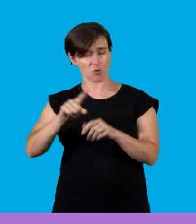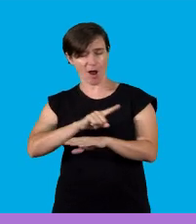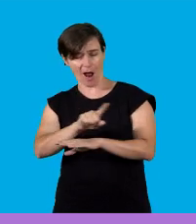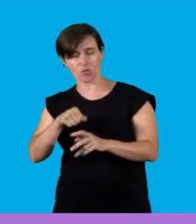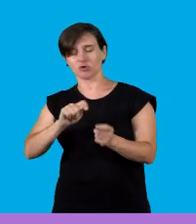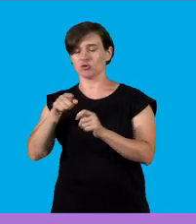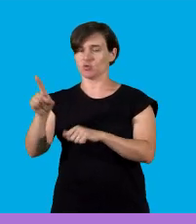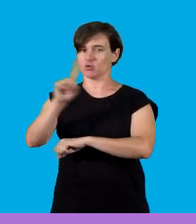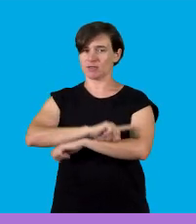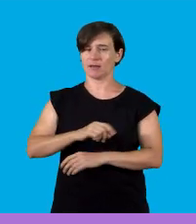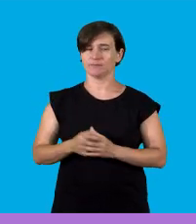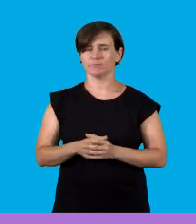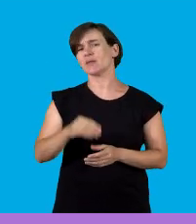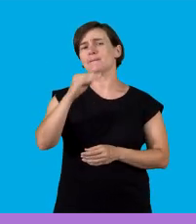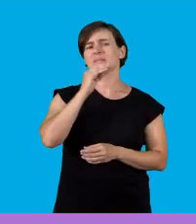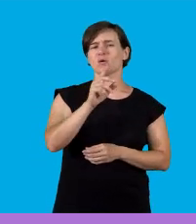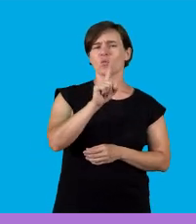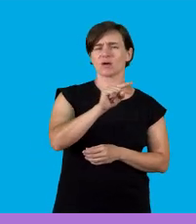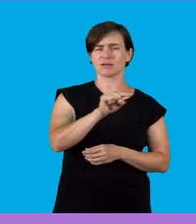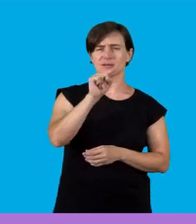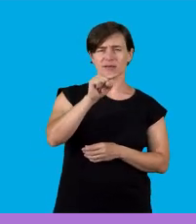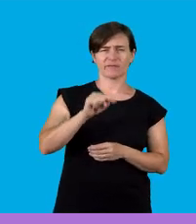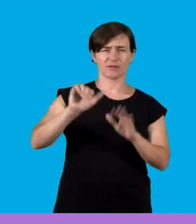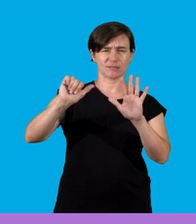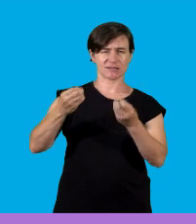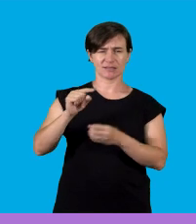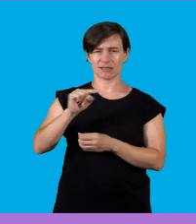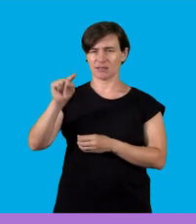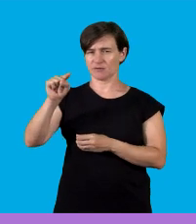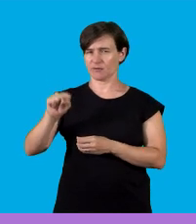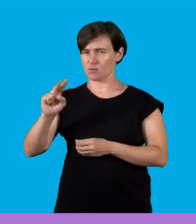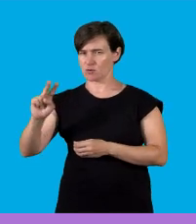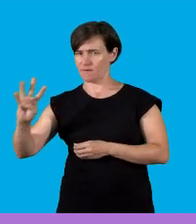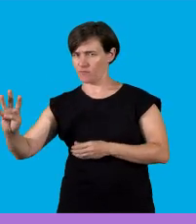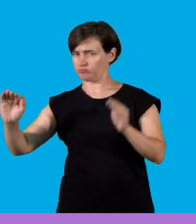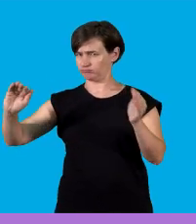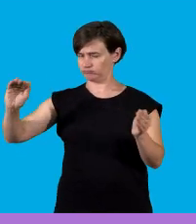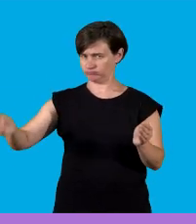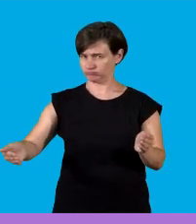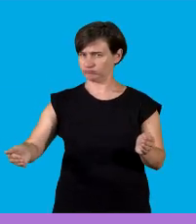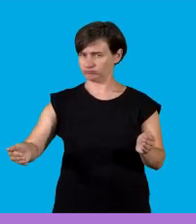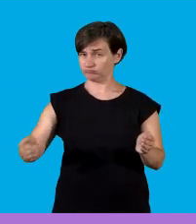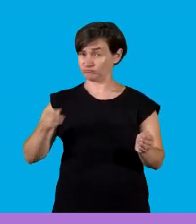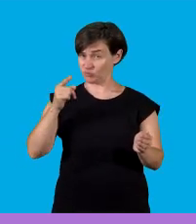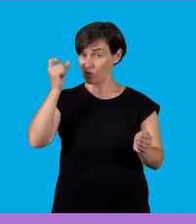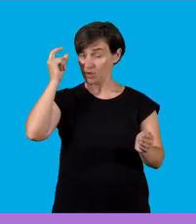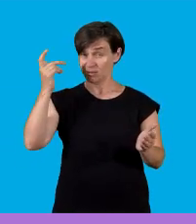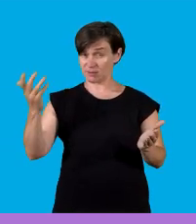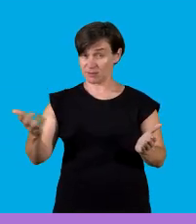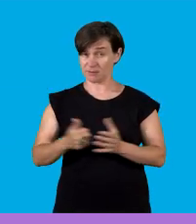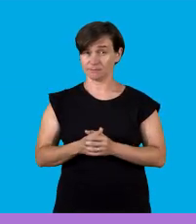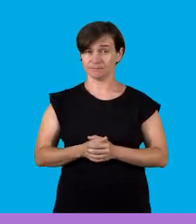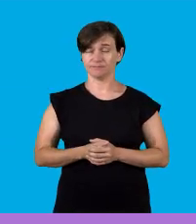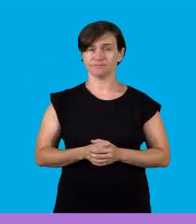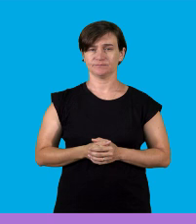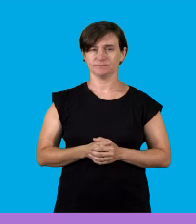then? It will be 1 divided by 60 to go to hours, divided by 24. Okay, are you still with